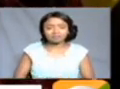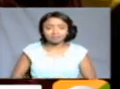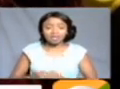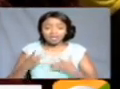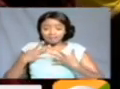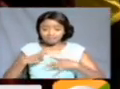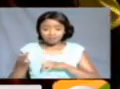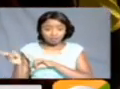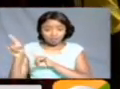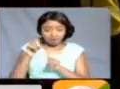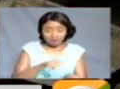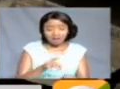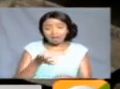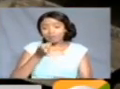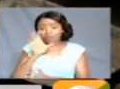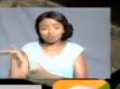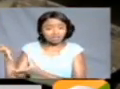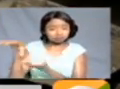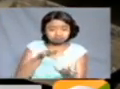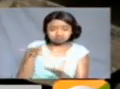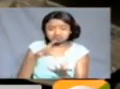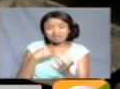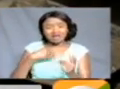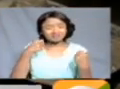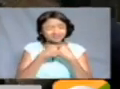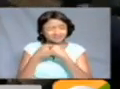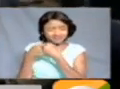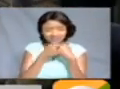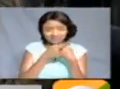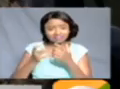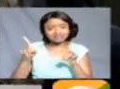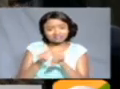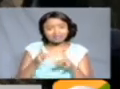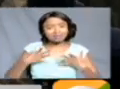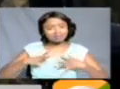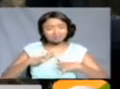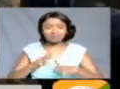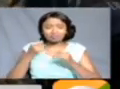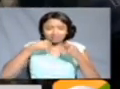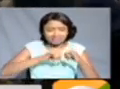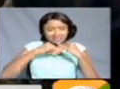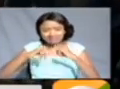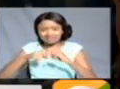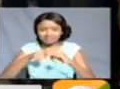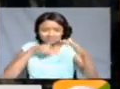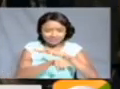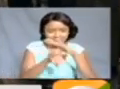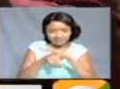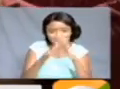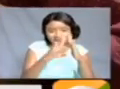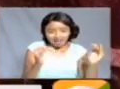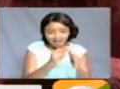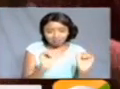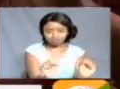Firefighters had difficulty in accessing the burning structures, with residents risking the fierce fire and trying to salvage their